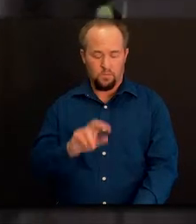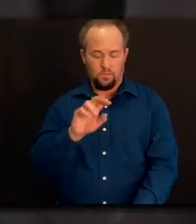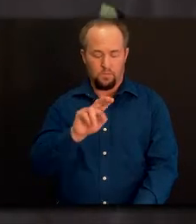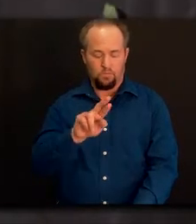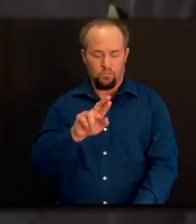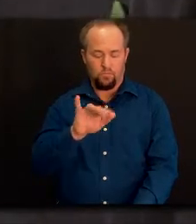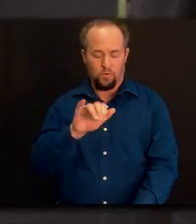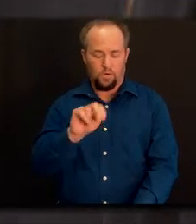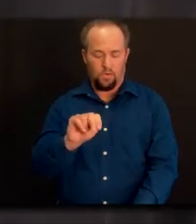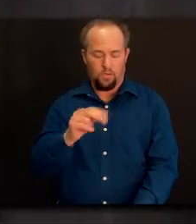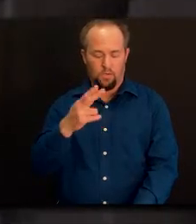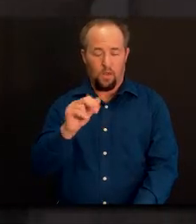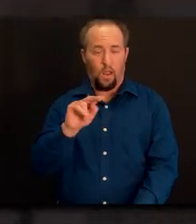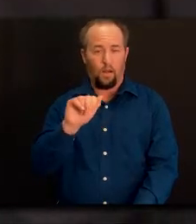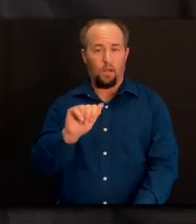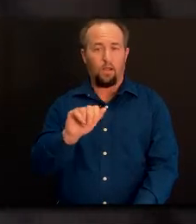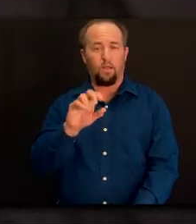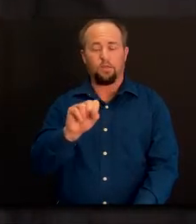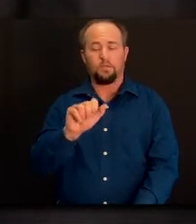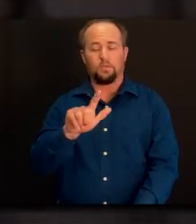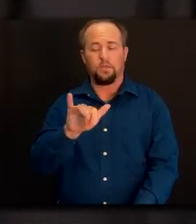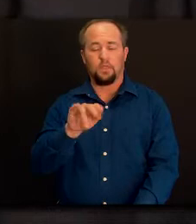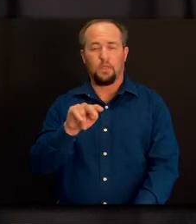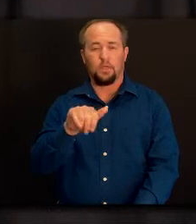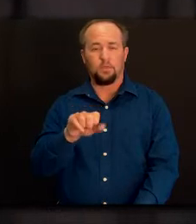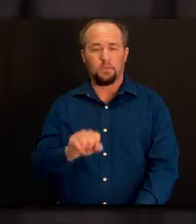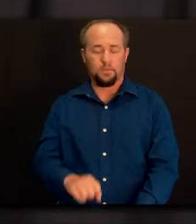Ryan Hannah Salinas.